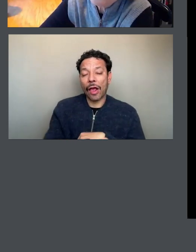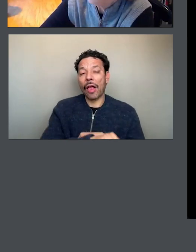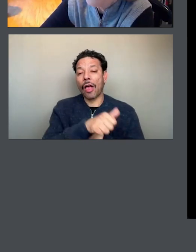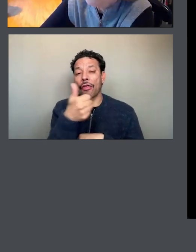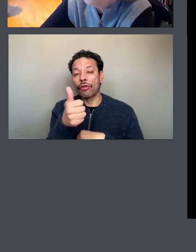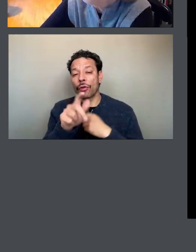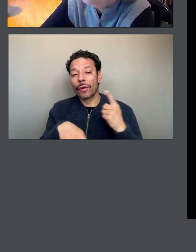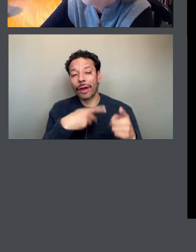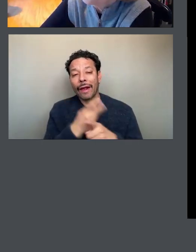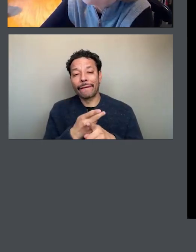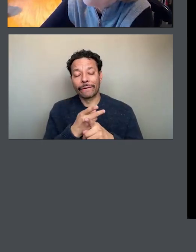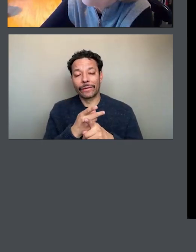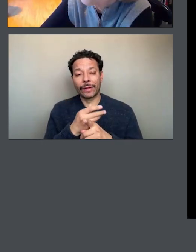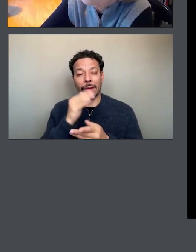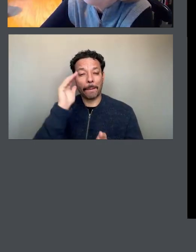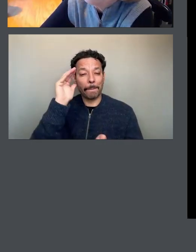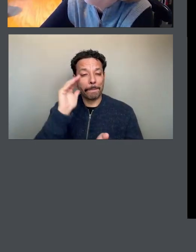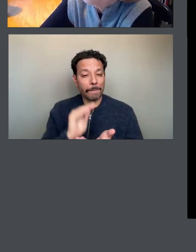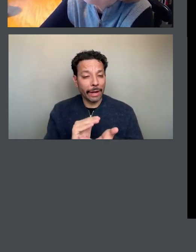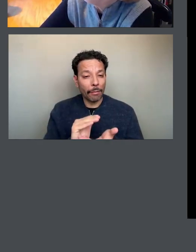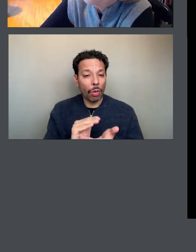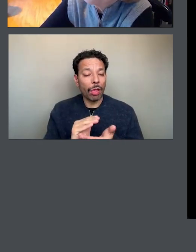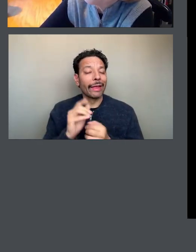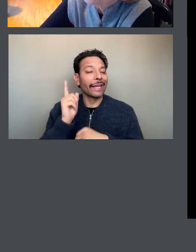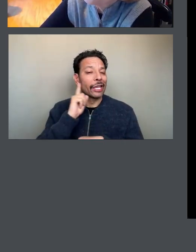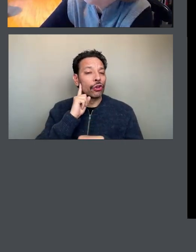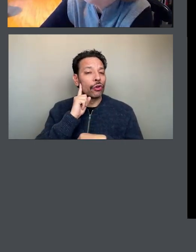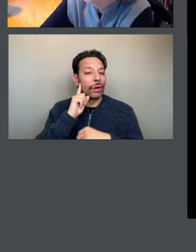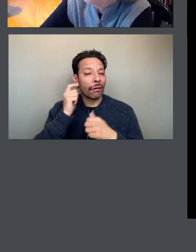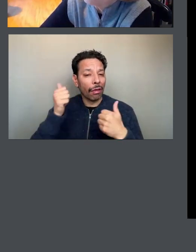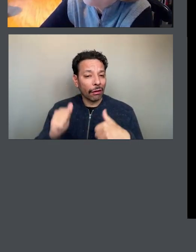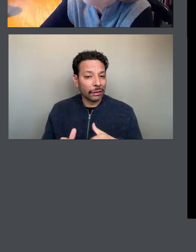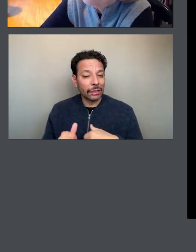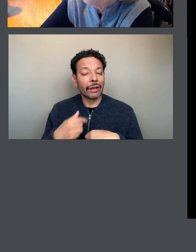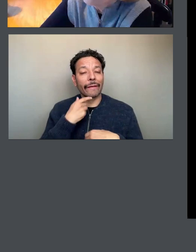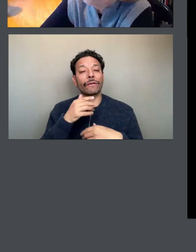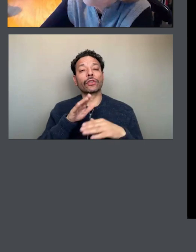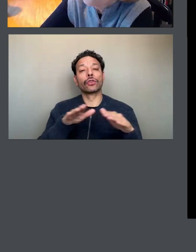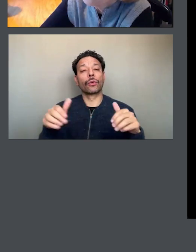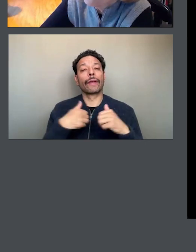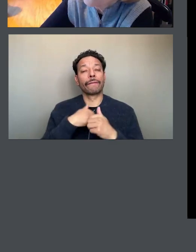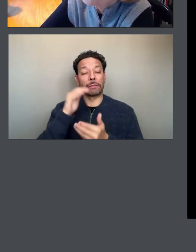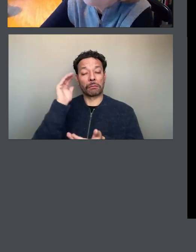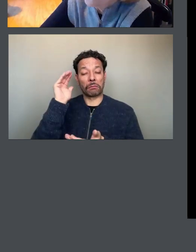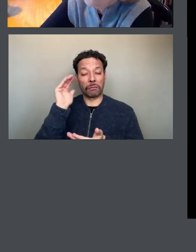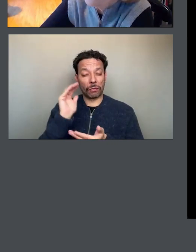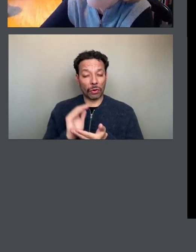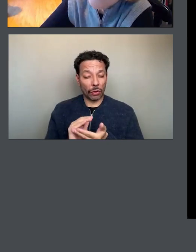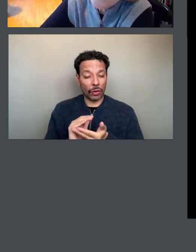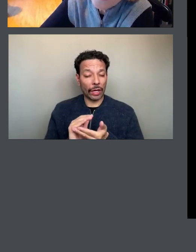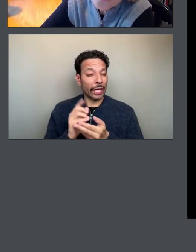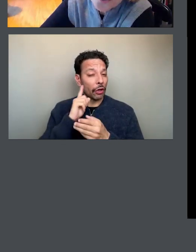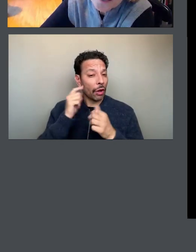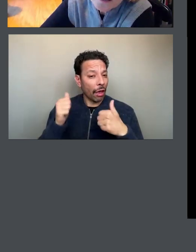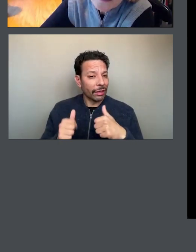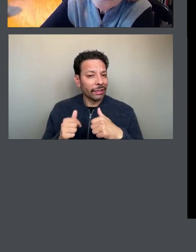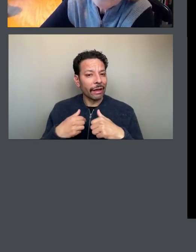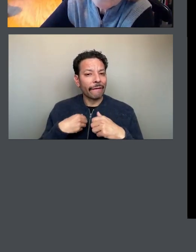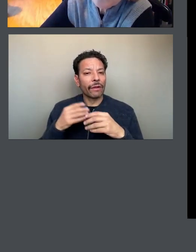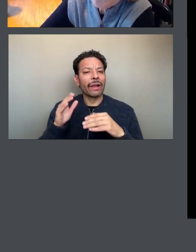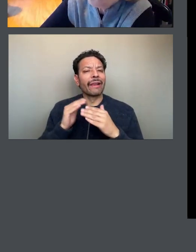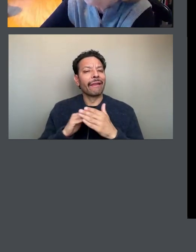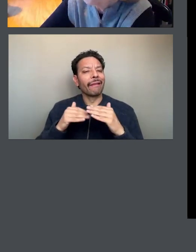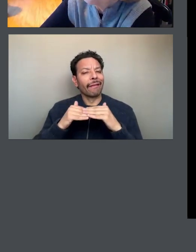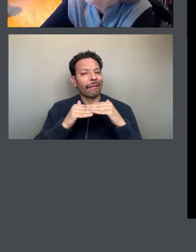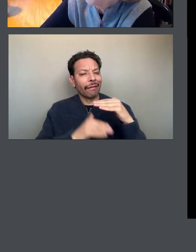forms of minimal hearing loss. And we found that children with minimal hearing loss reported less energy